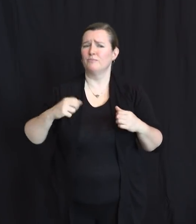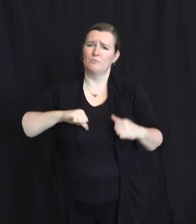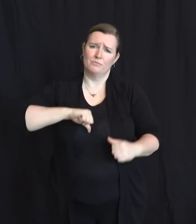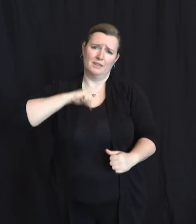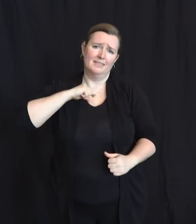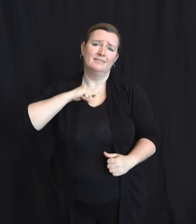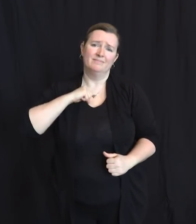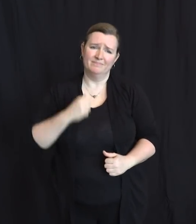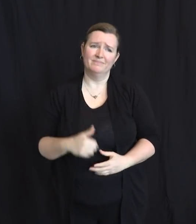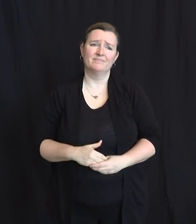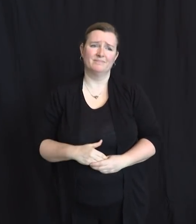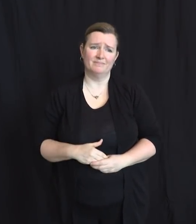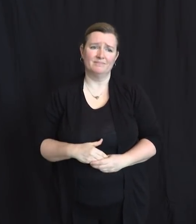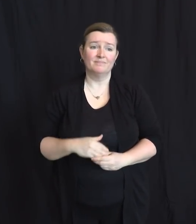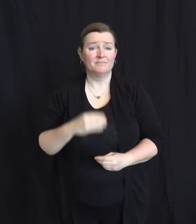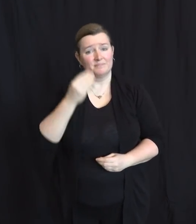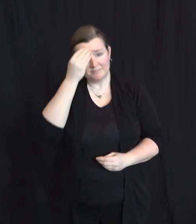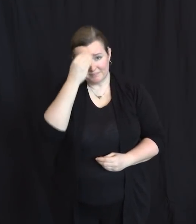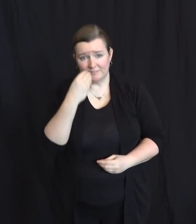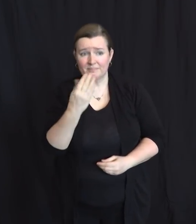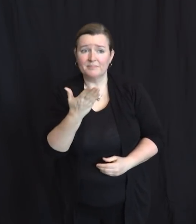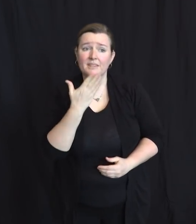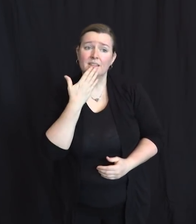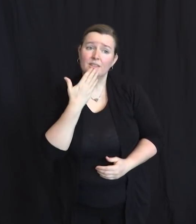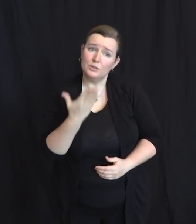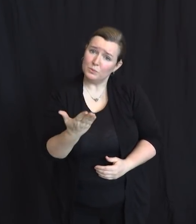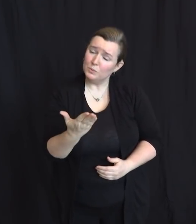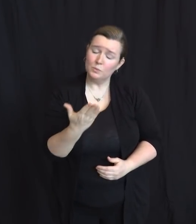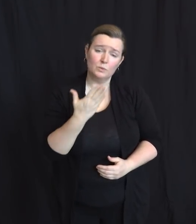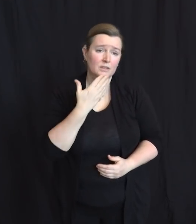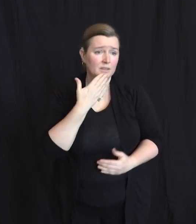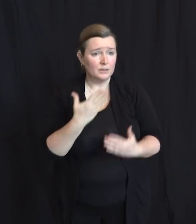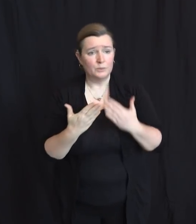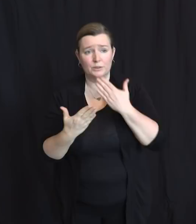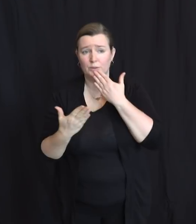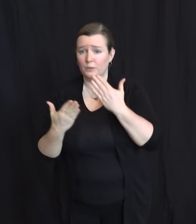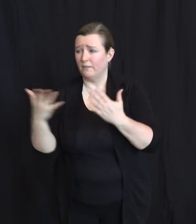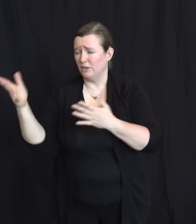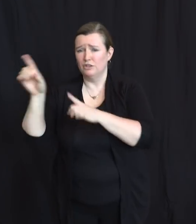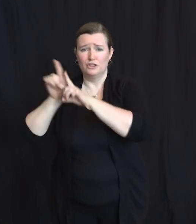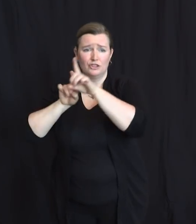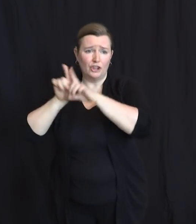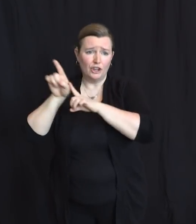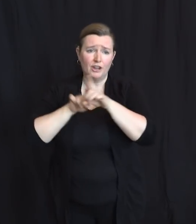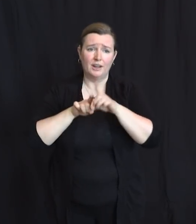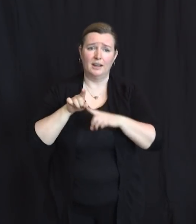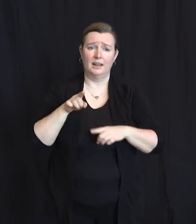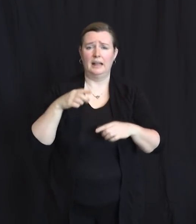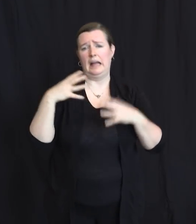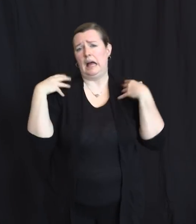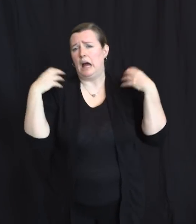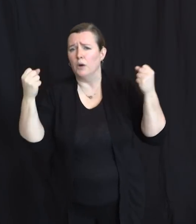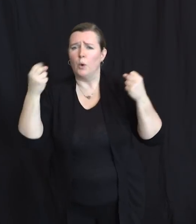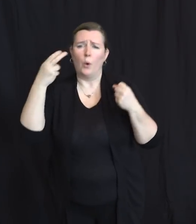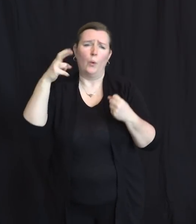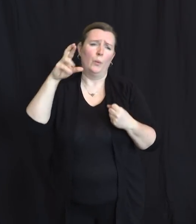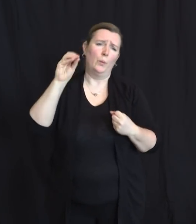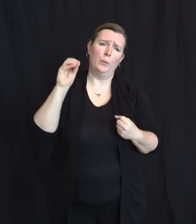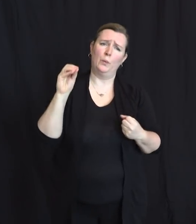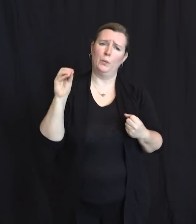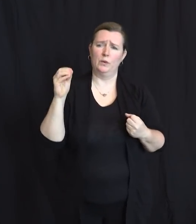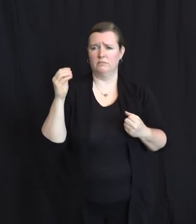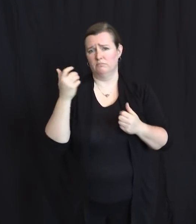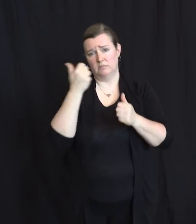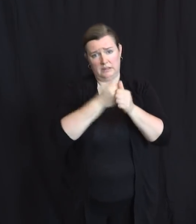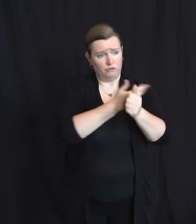can't thank you enough. Again, to the stars, to the heroes, bless you all. And by the way,